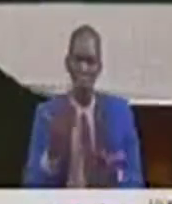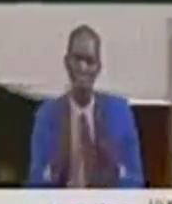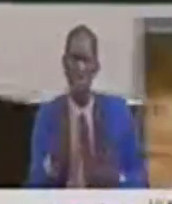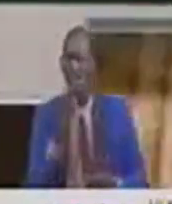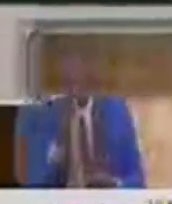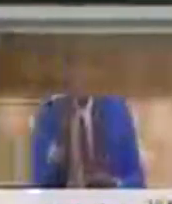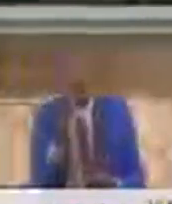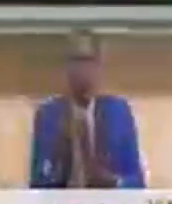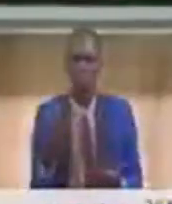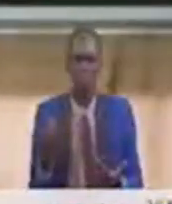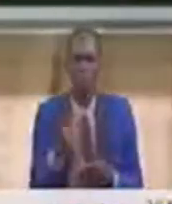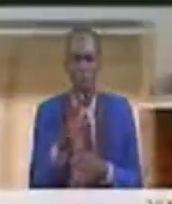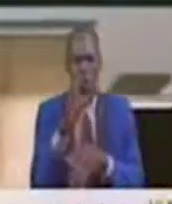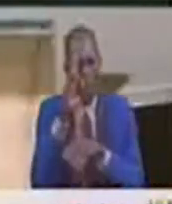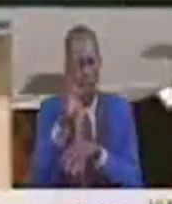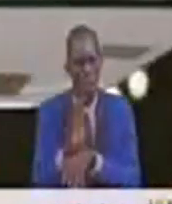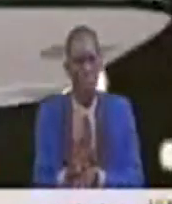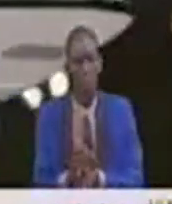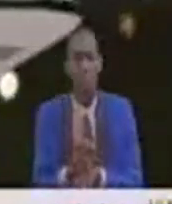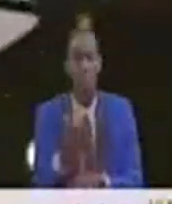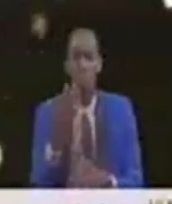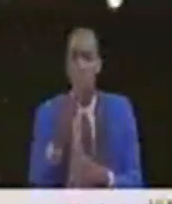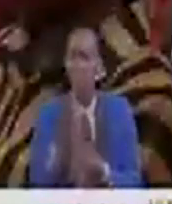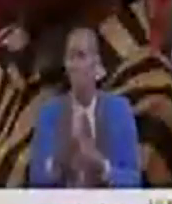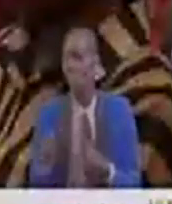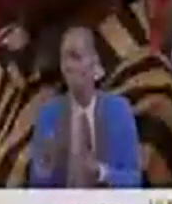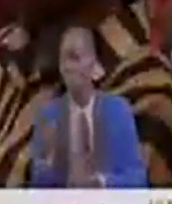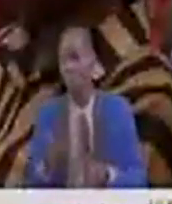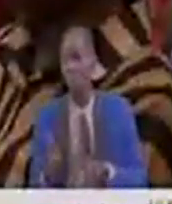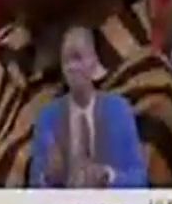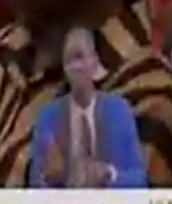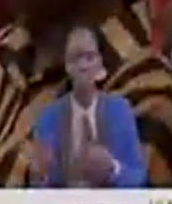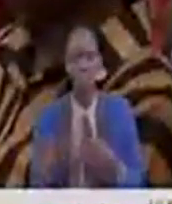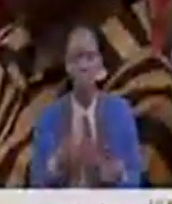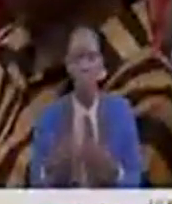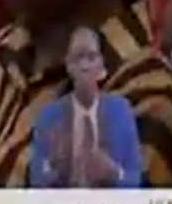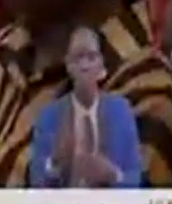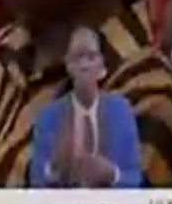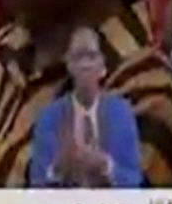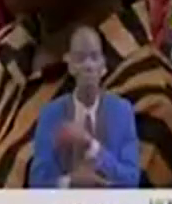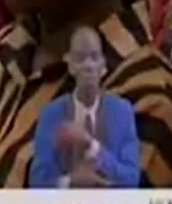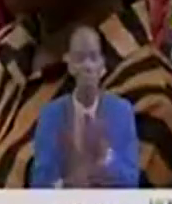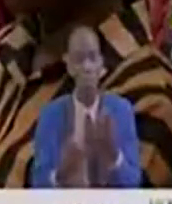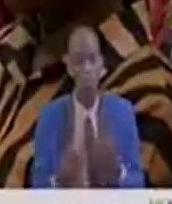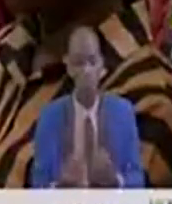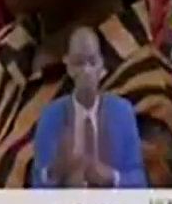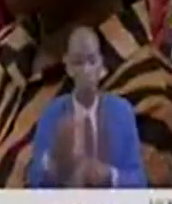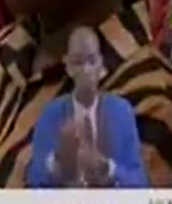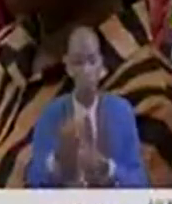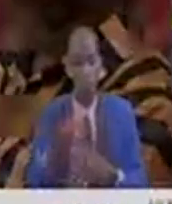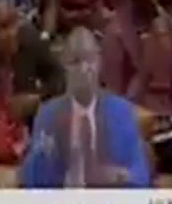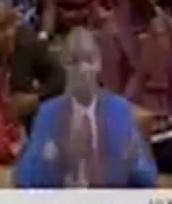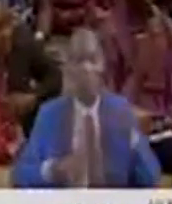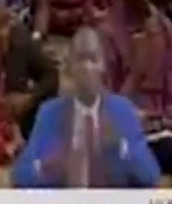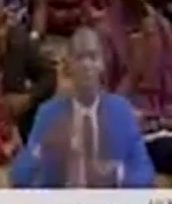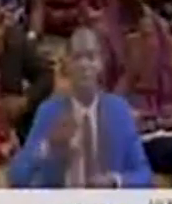other people. We will have the victory. I will have the